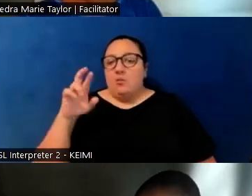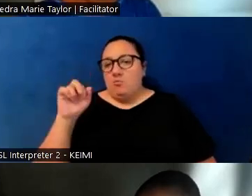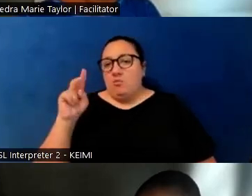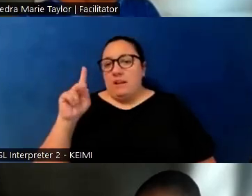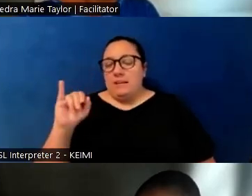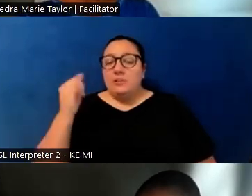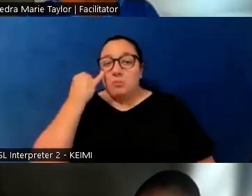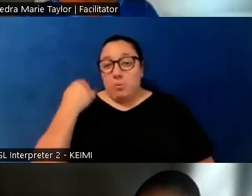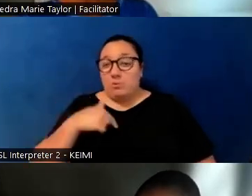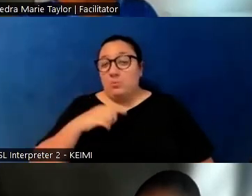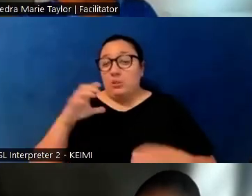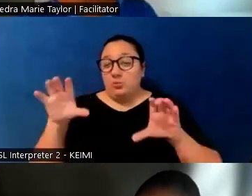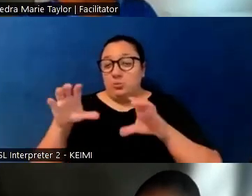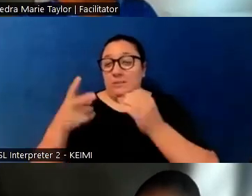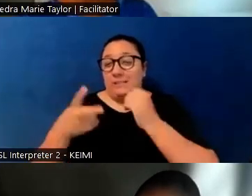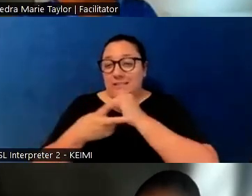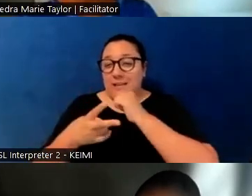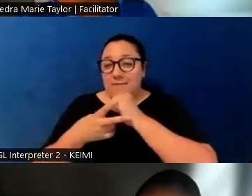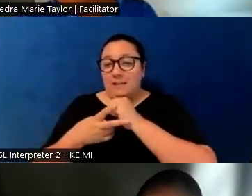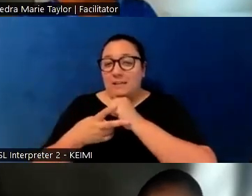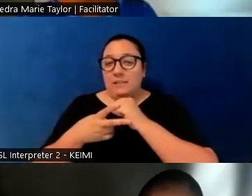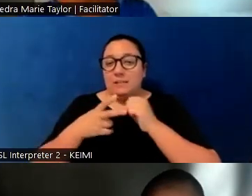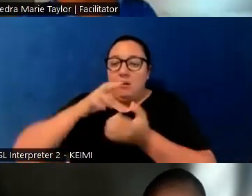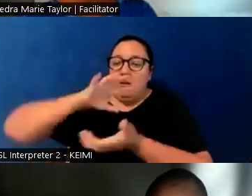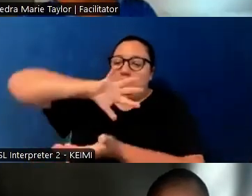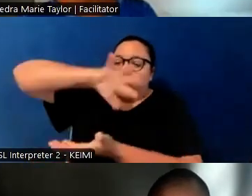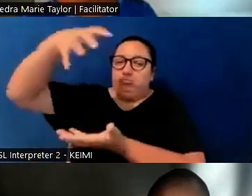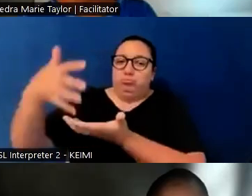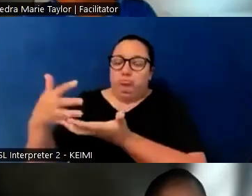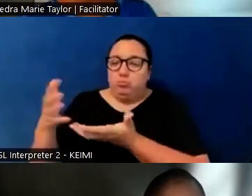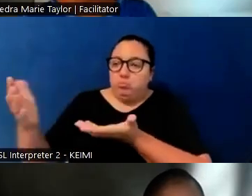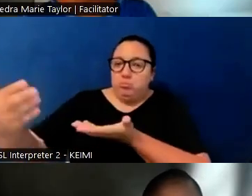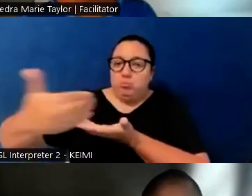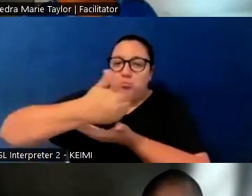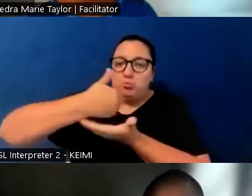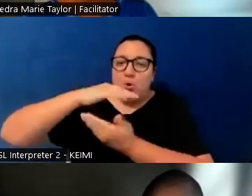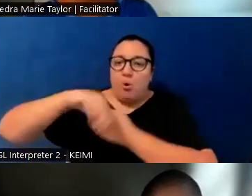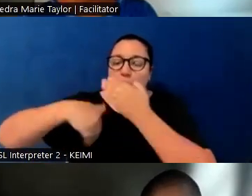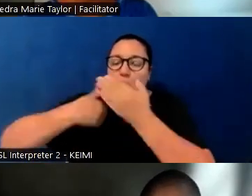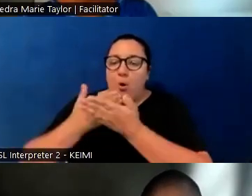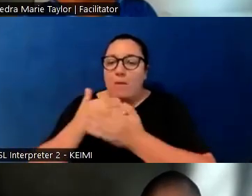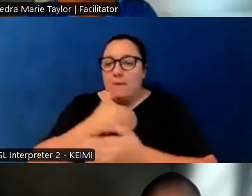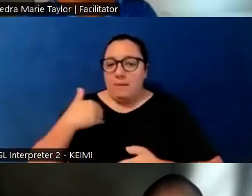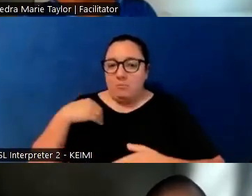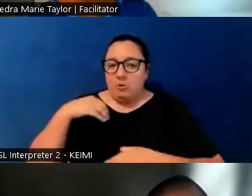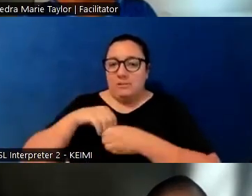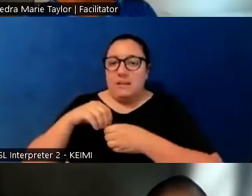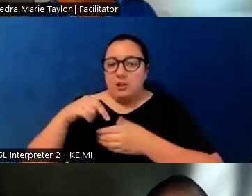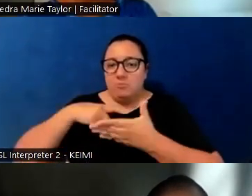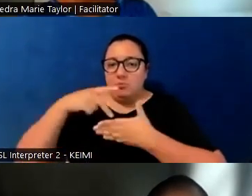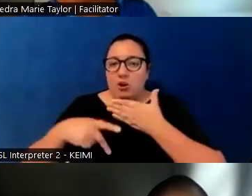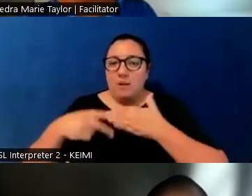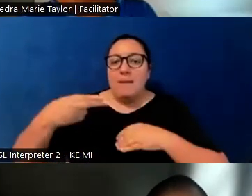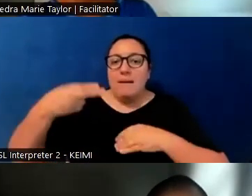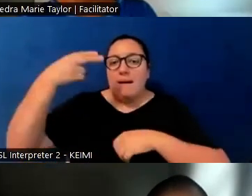savings component, that the money might be pooled all together for who at all the members of the program in a savings account, a high interest